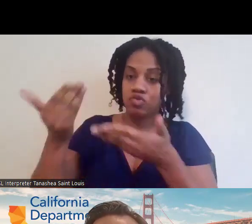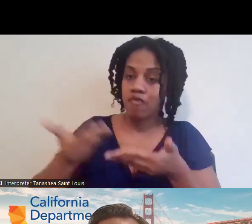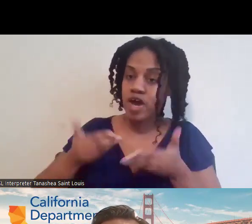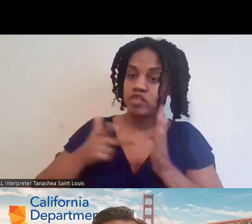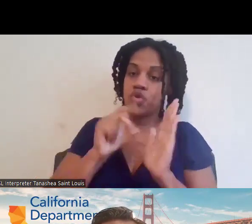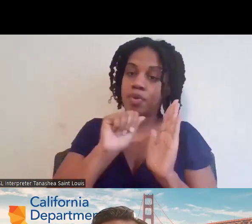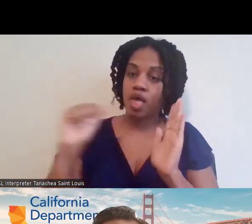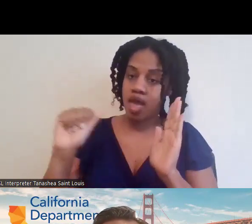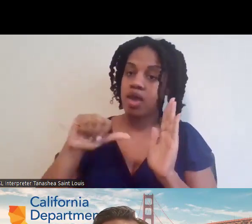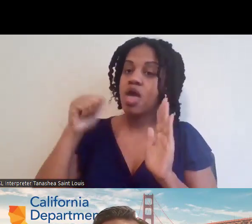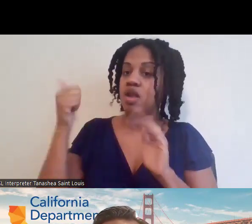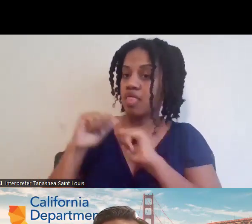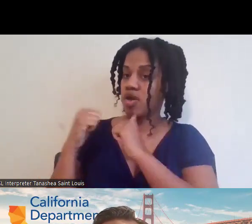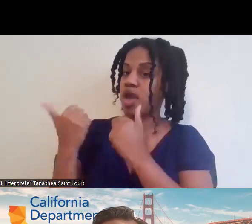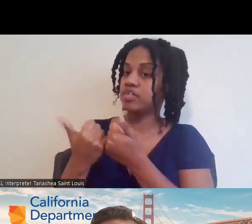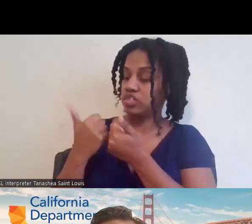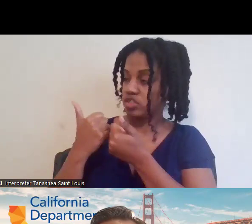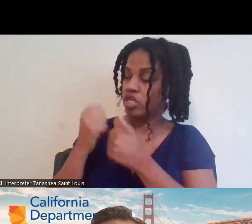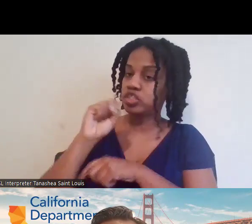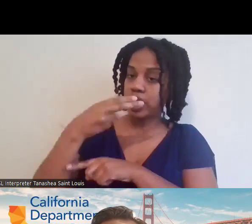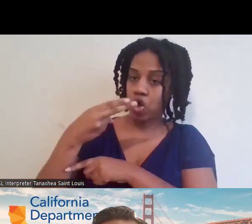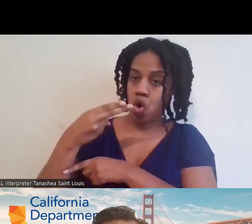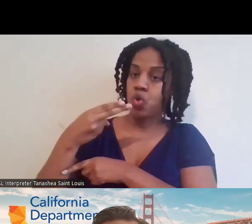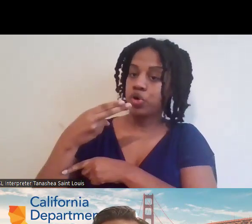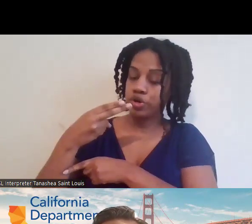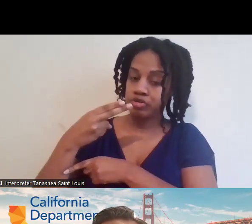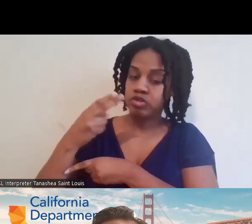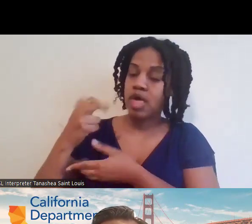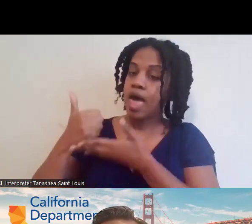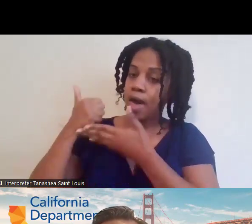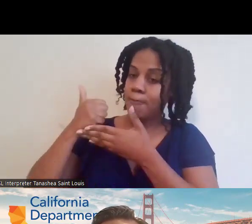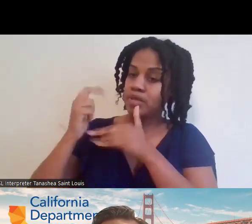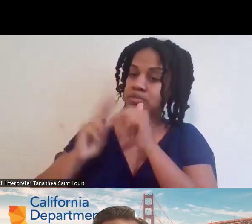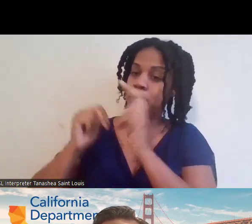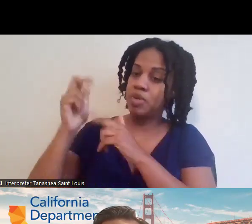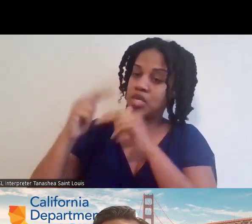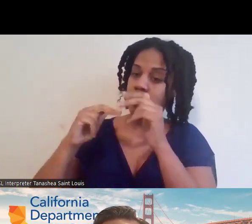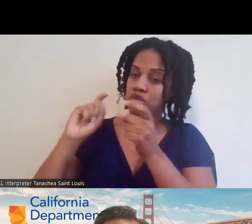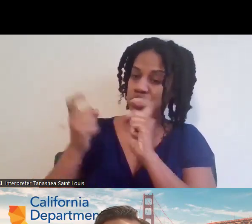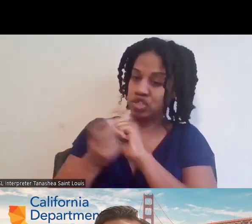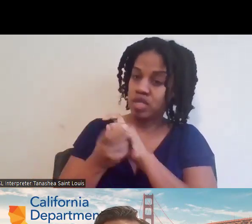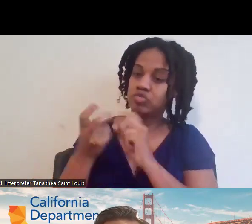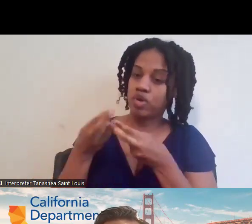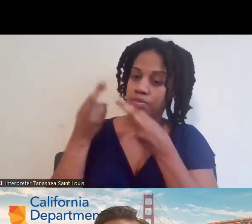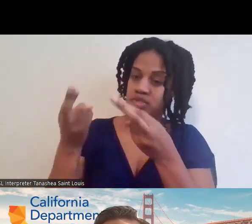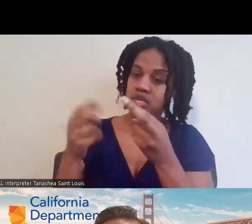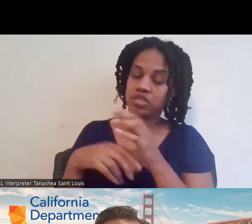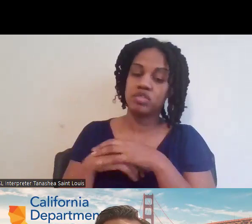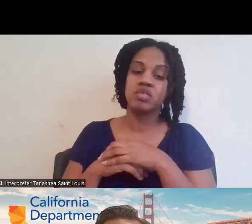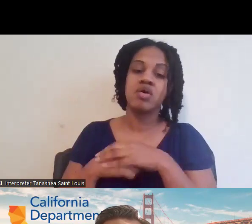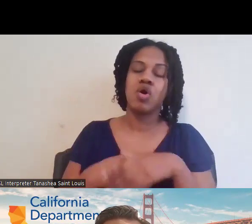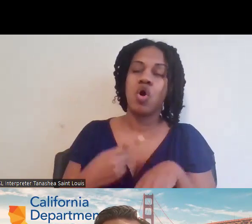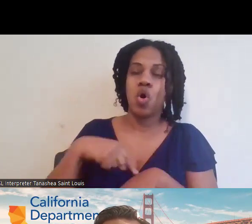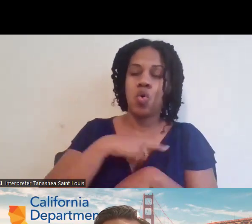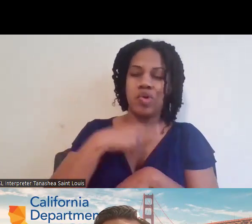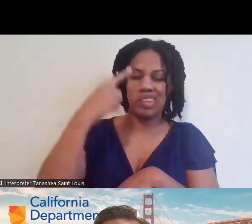other aging stakeholder partners to help us further build out and refine these recommendations. We think that some of